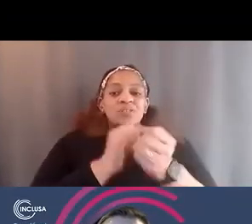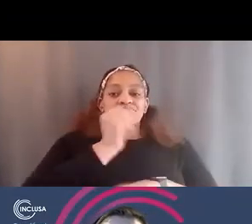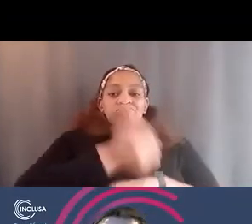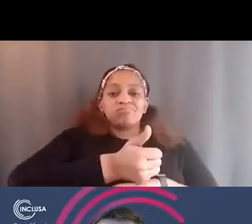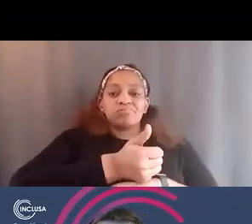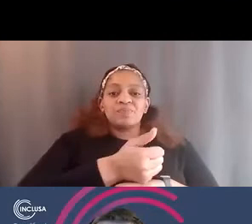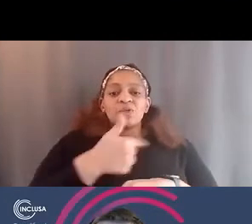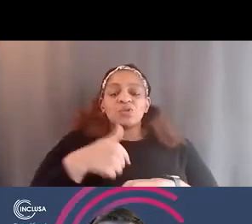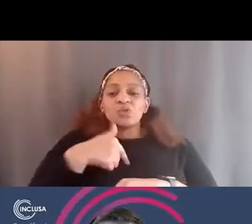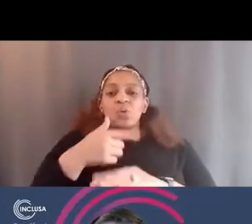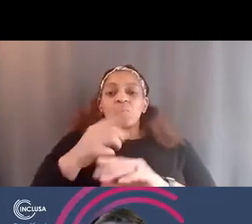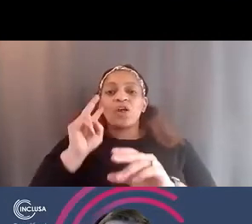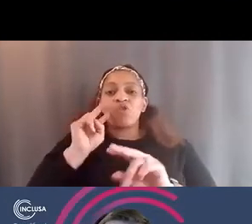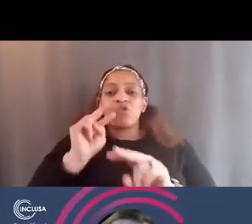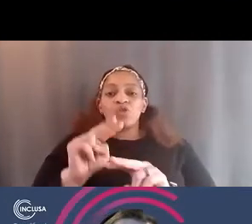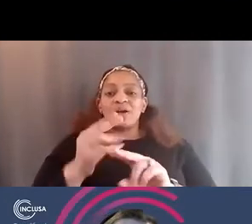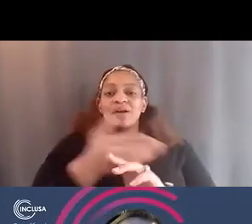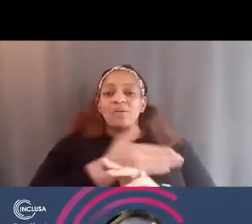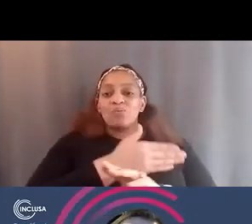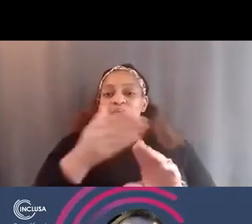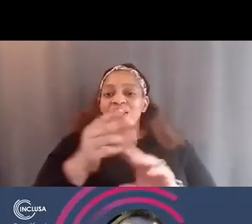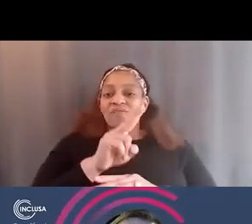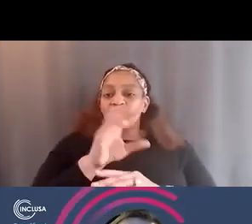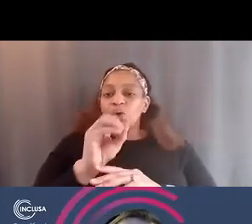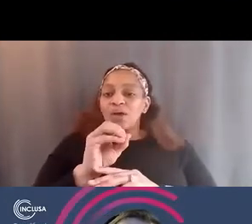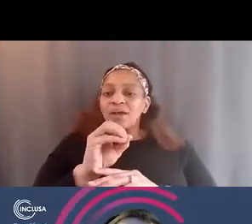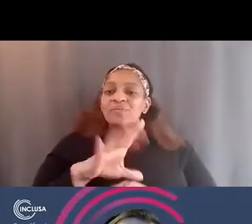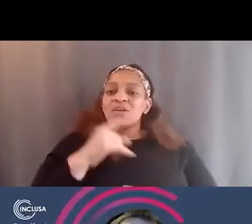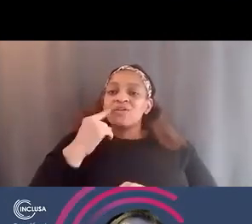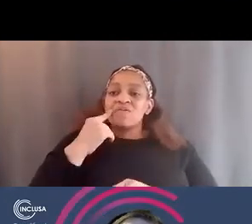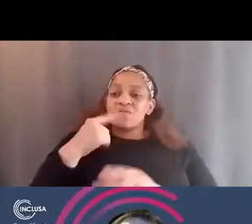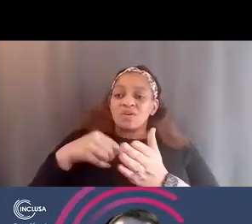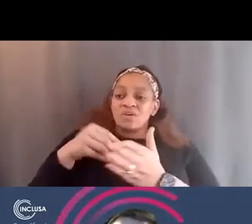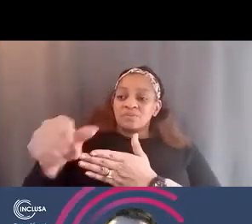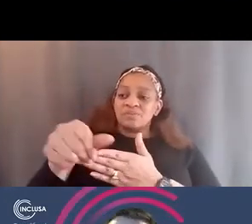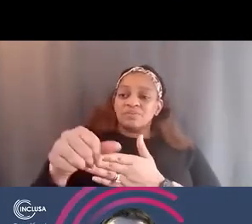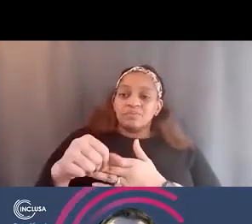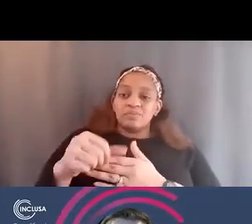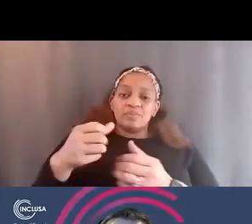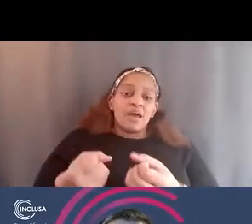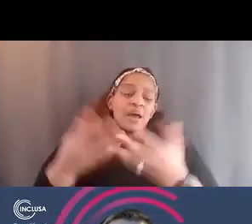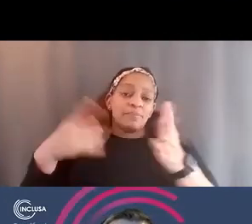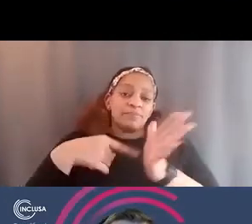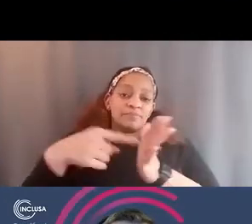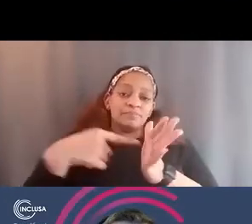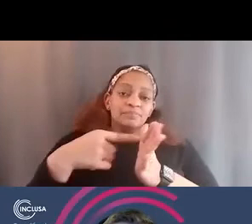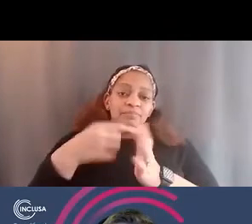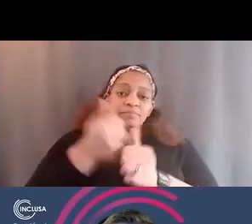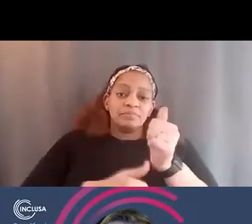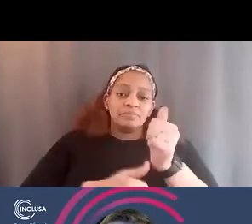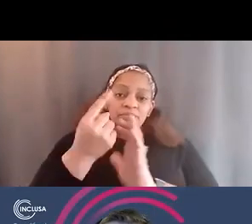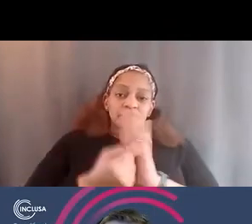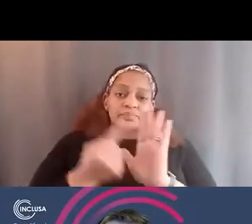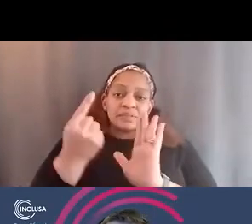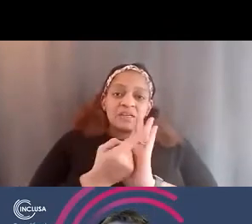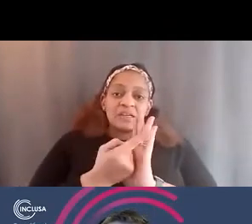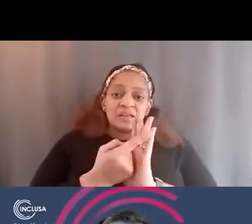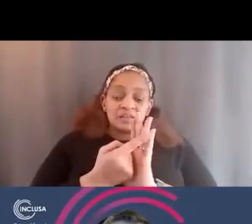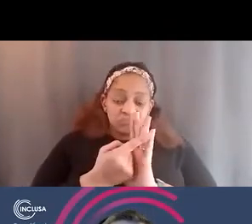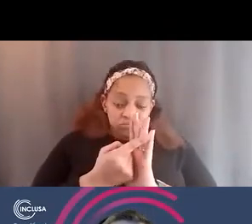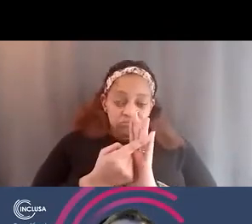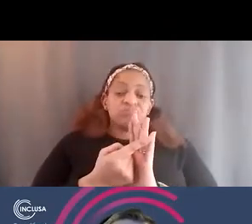at pre-vocational services compared to what we're actually paying per hour an individual worked, it's pretty